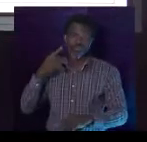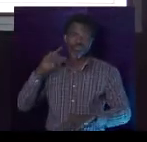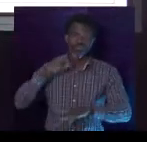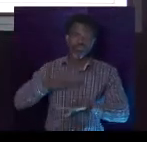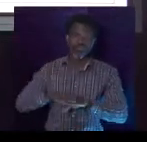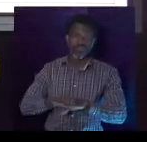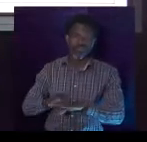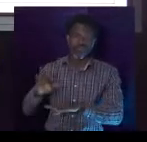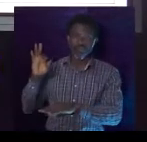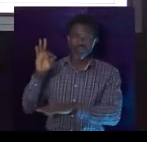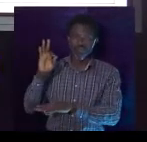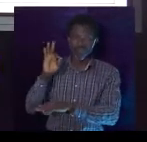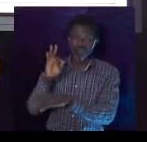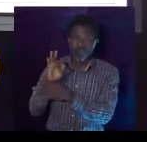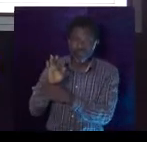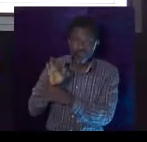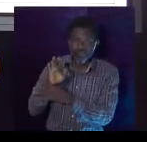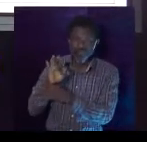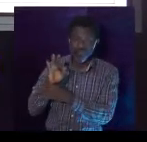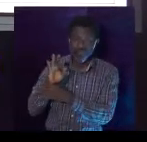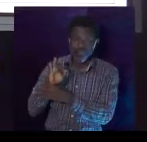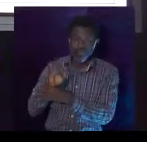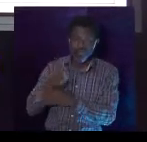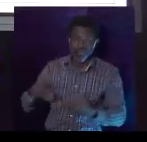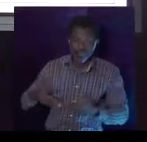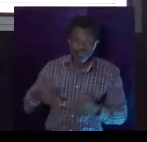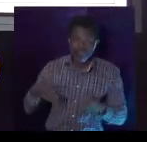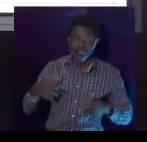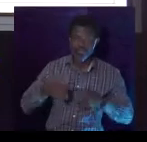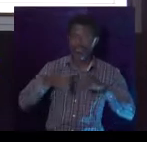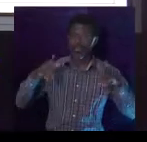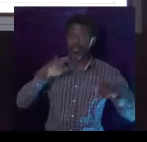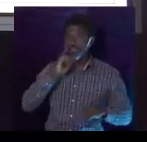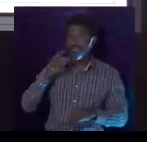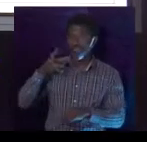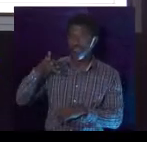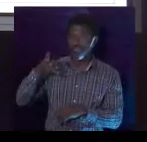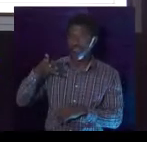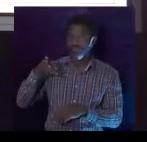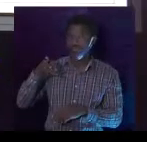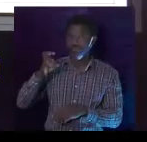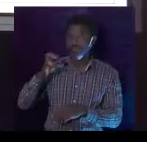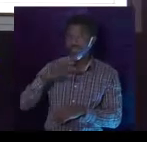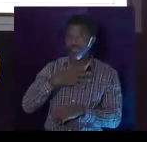scale, the largest is 212 and the lowest is 32. When you subtract